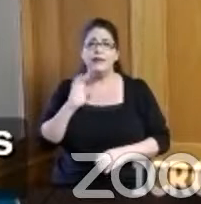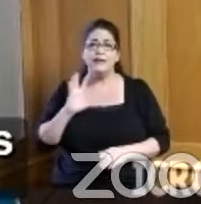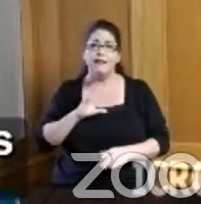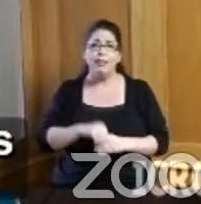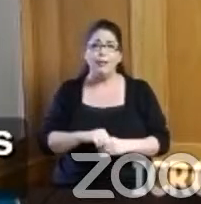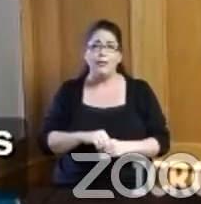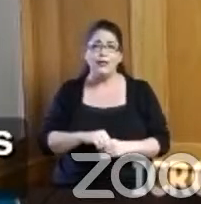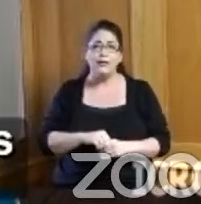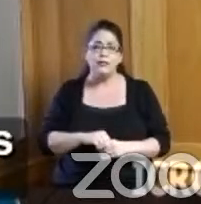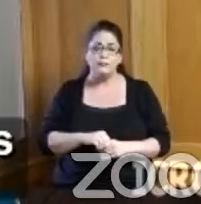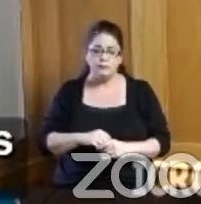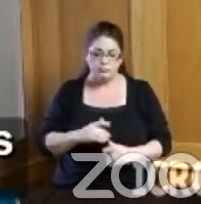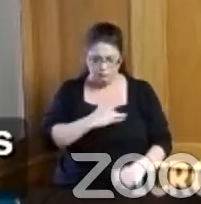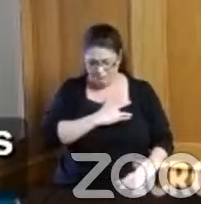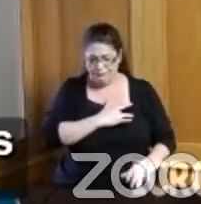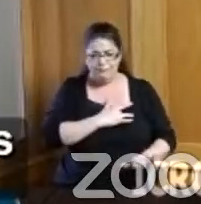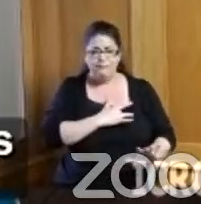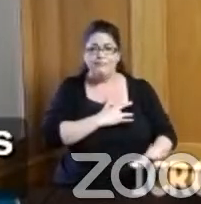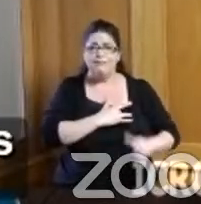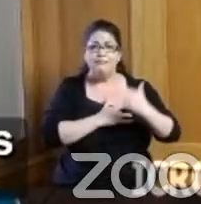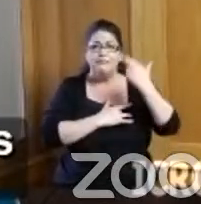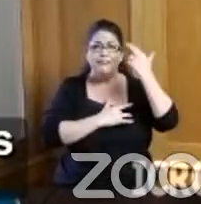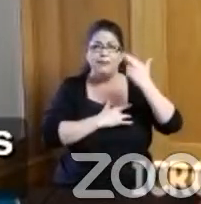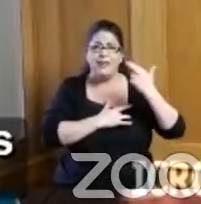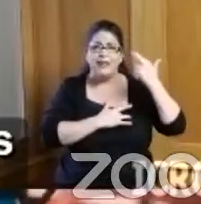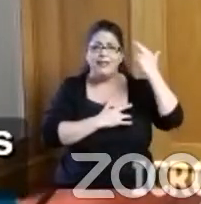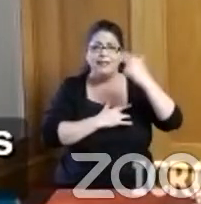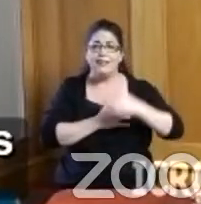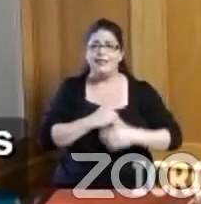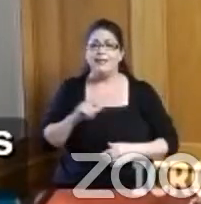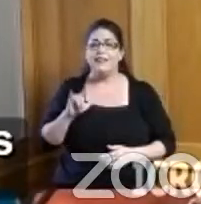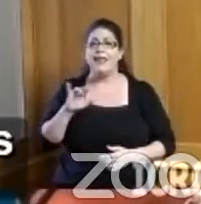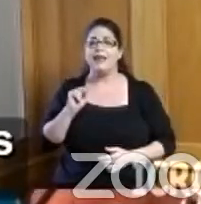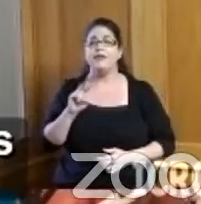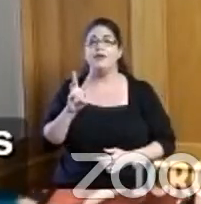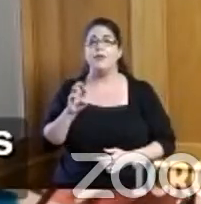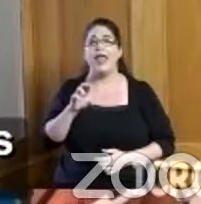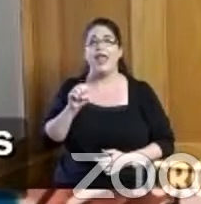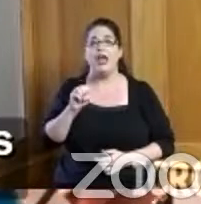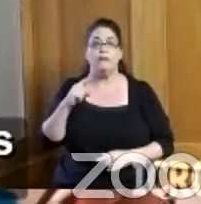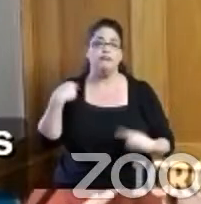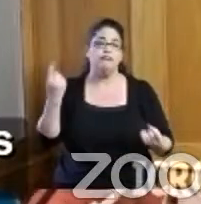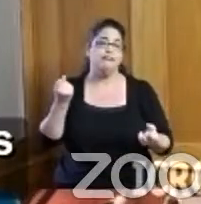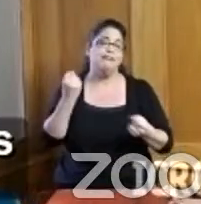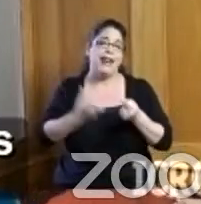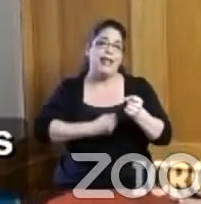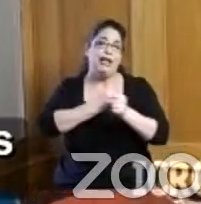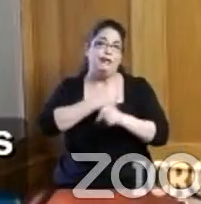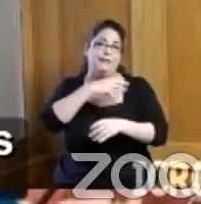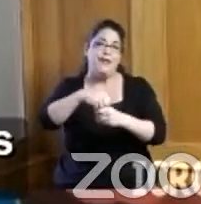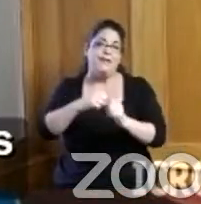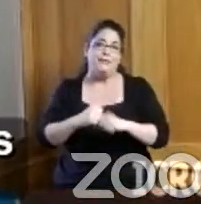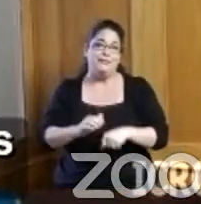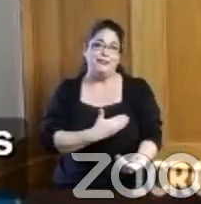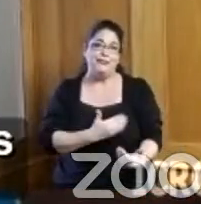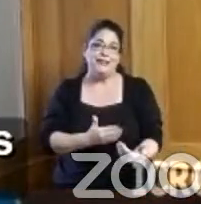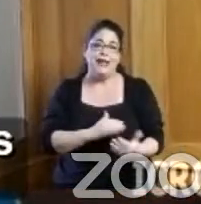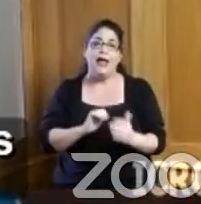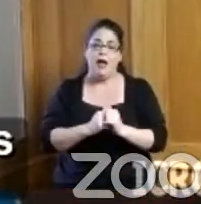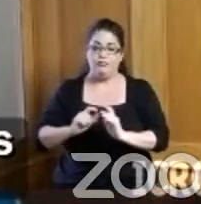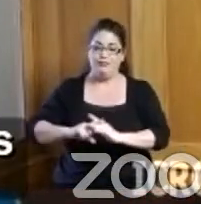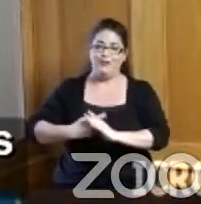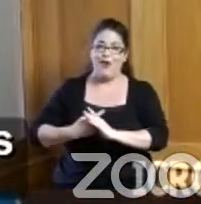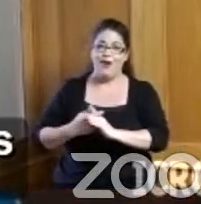And so that's kind of how it started. And Lincoln Ware, who has been in music for many, many years, that's how it all